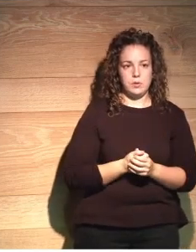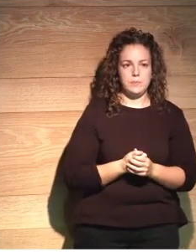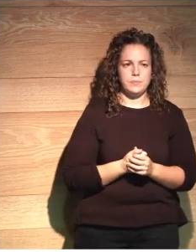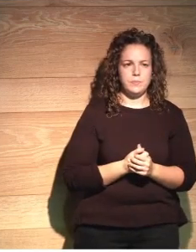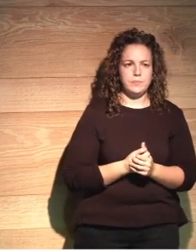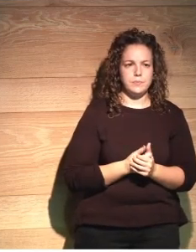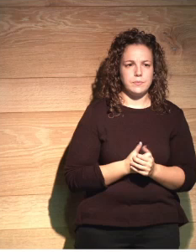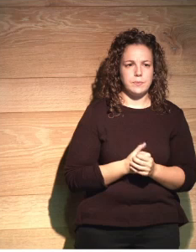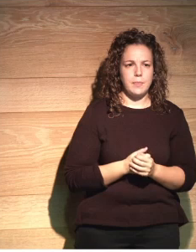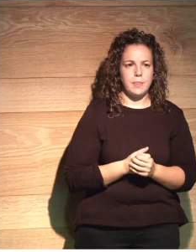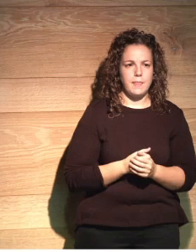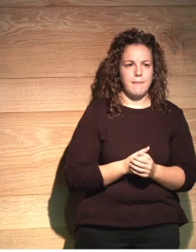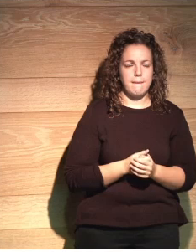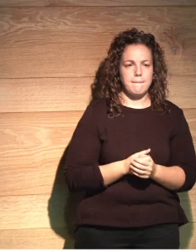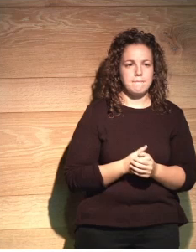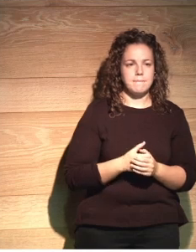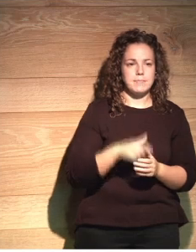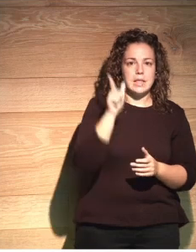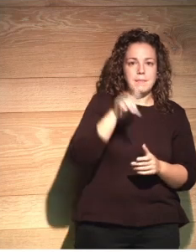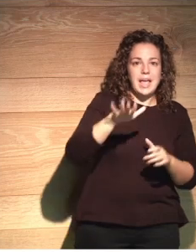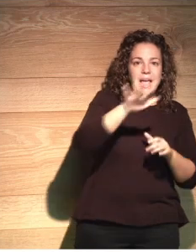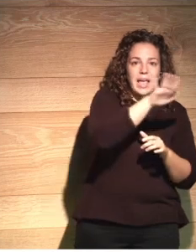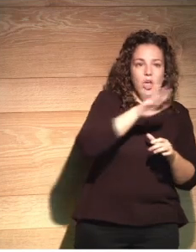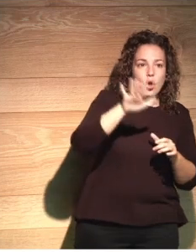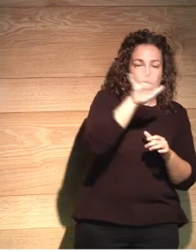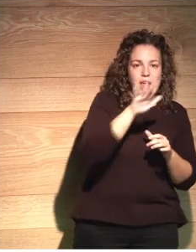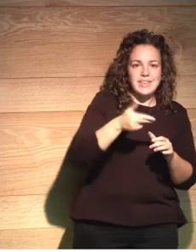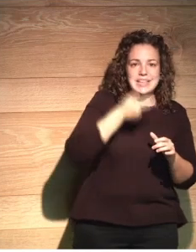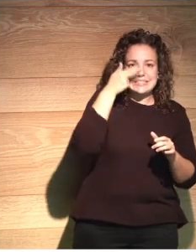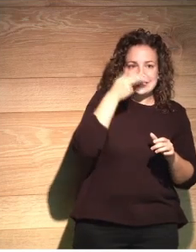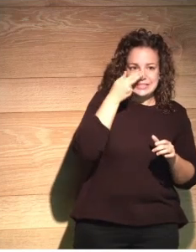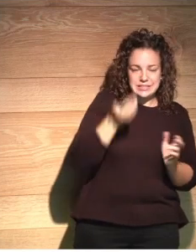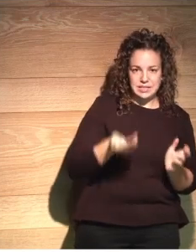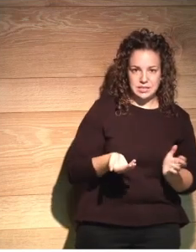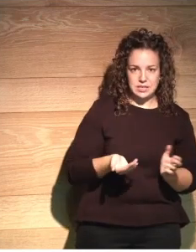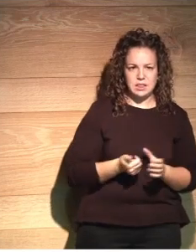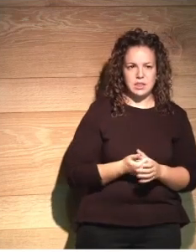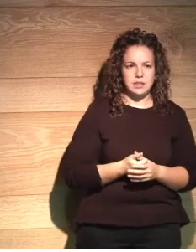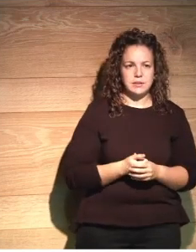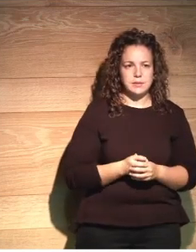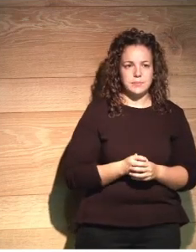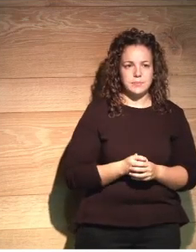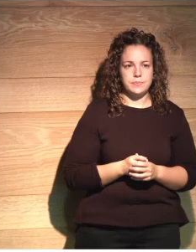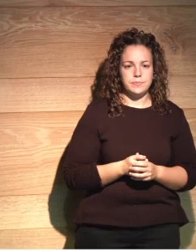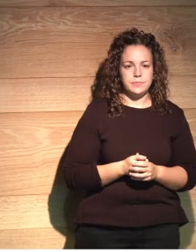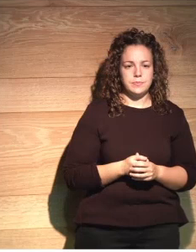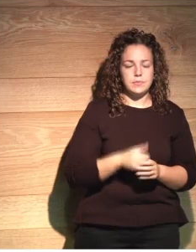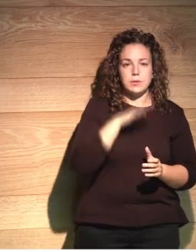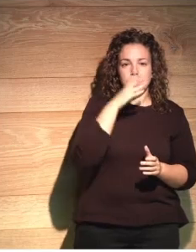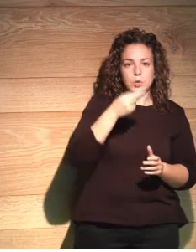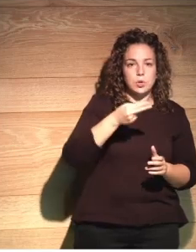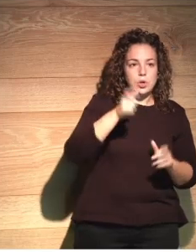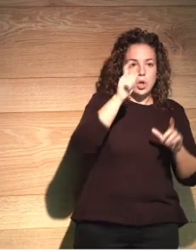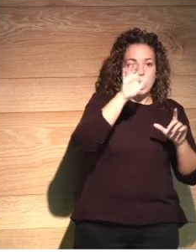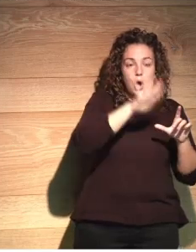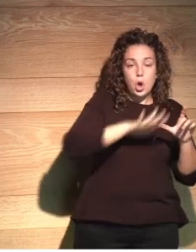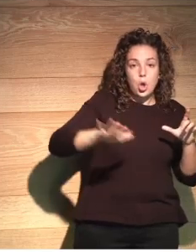And the geography that comes out is very interesting. It's a new geography. Naturally, it doesn't have